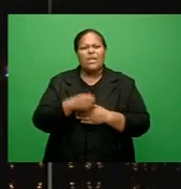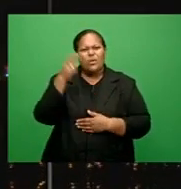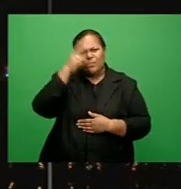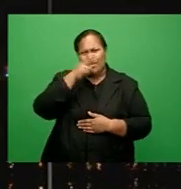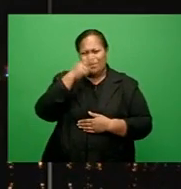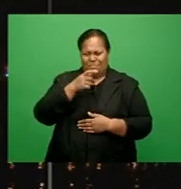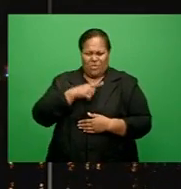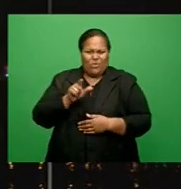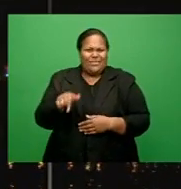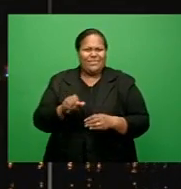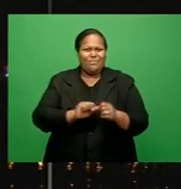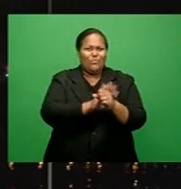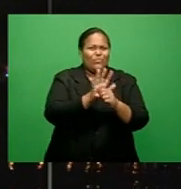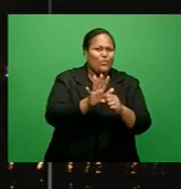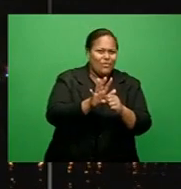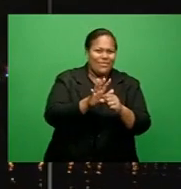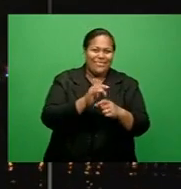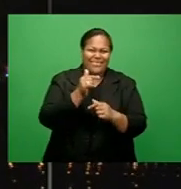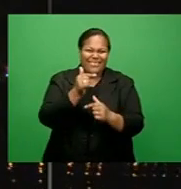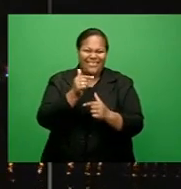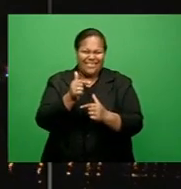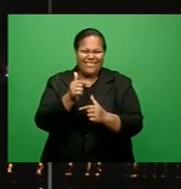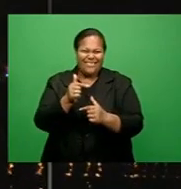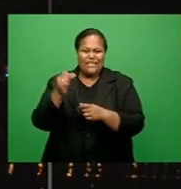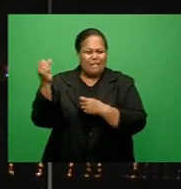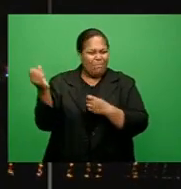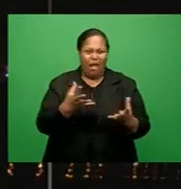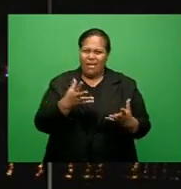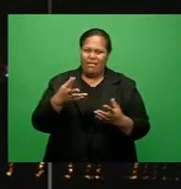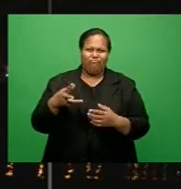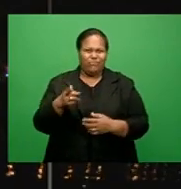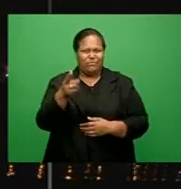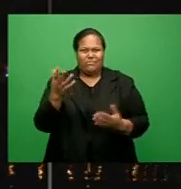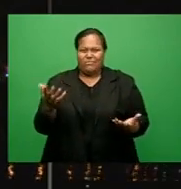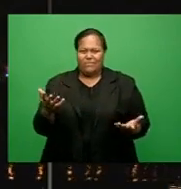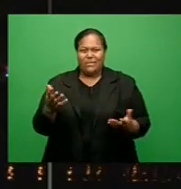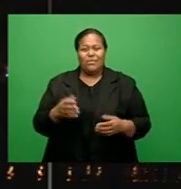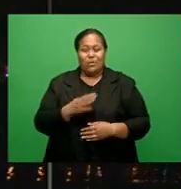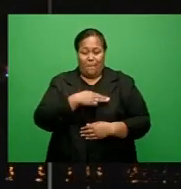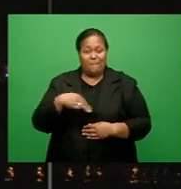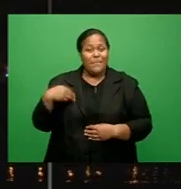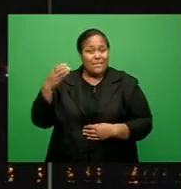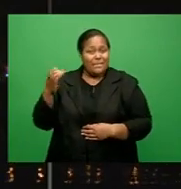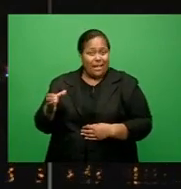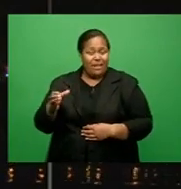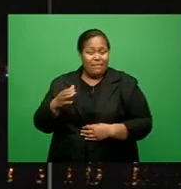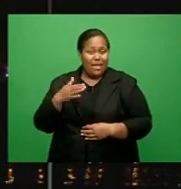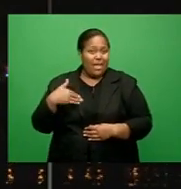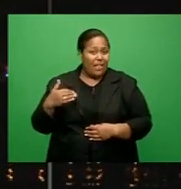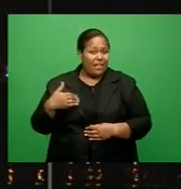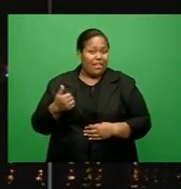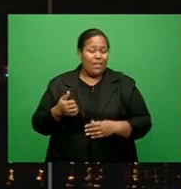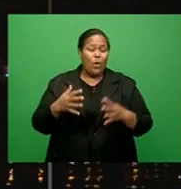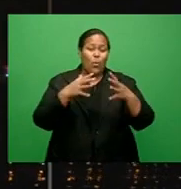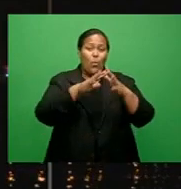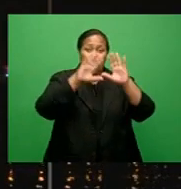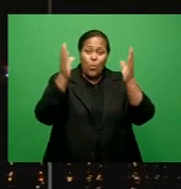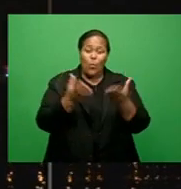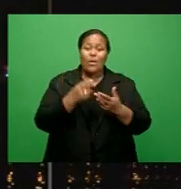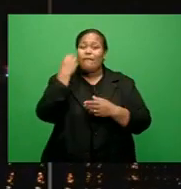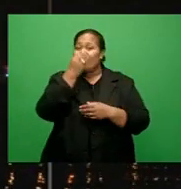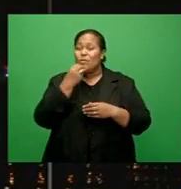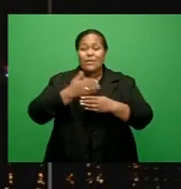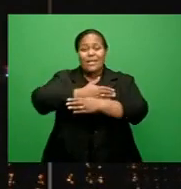of COVID-19 restrictions earlier this year. Health Minister Dr. Ifiremi Wangainambete, during the World Food Day celebration